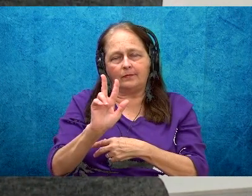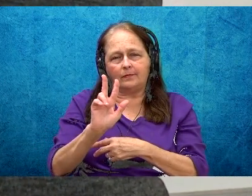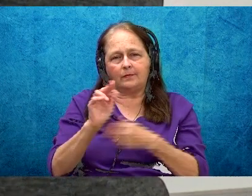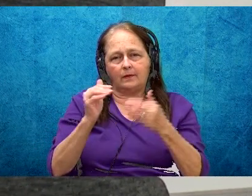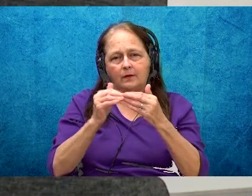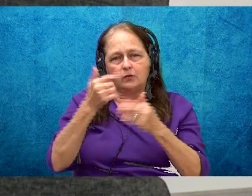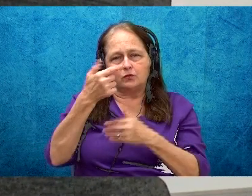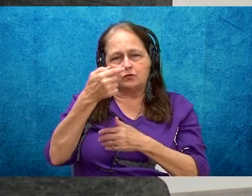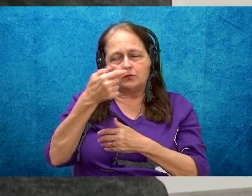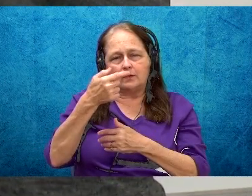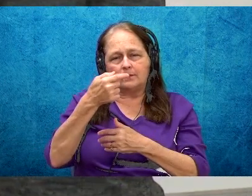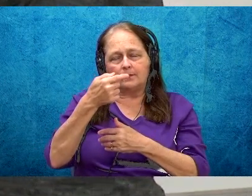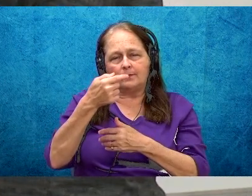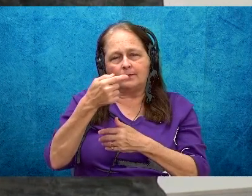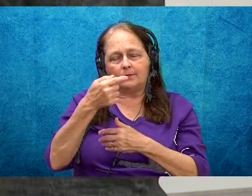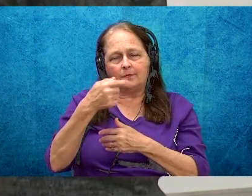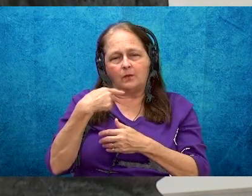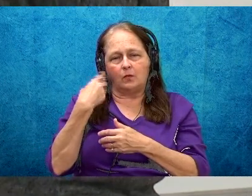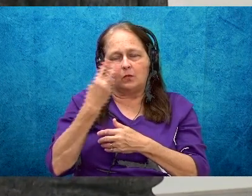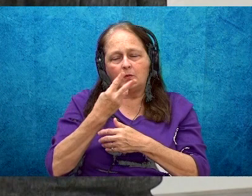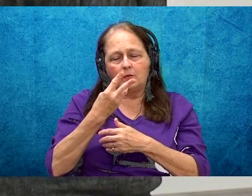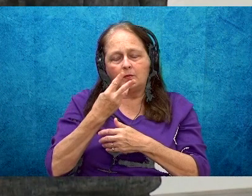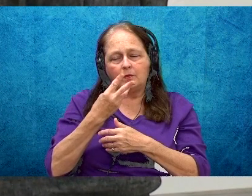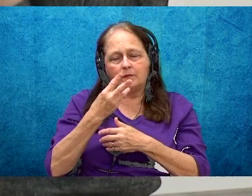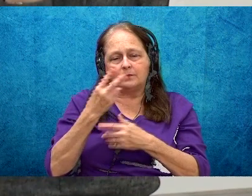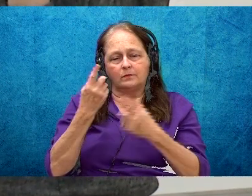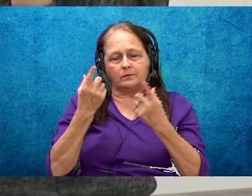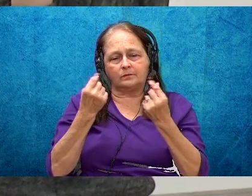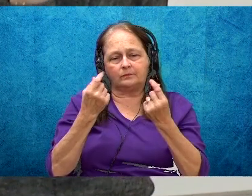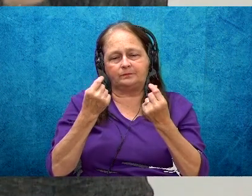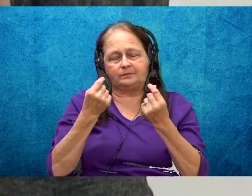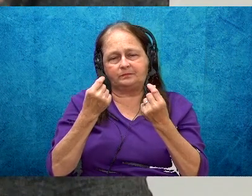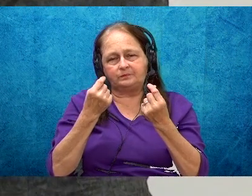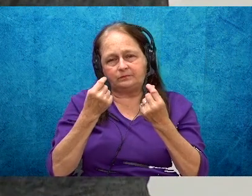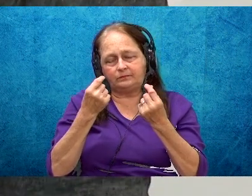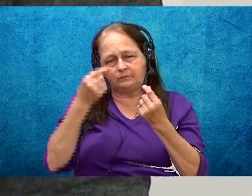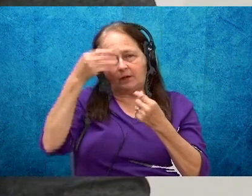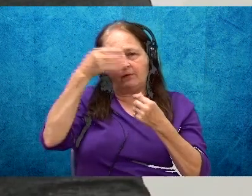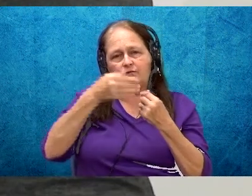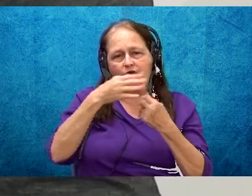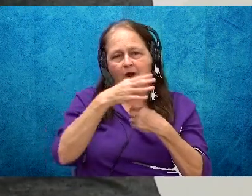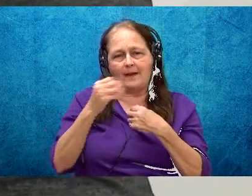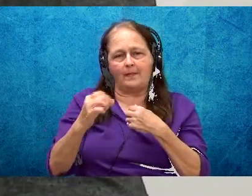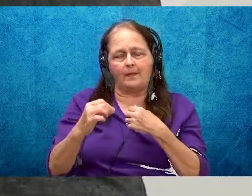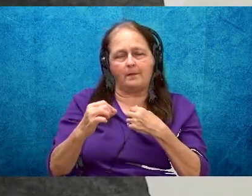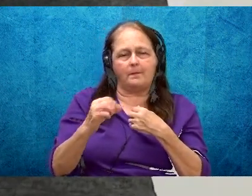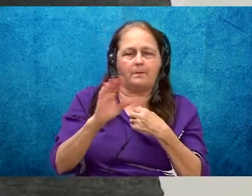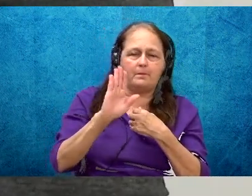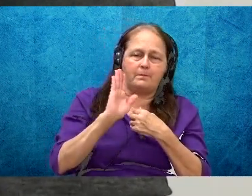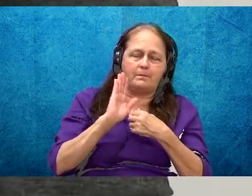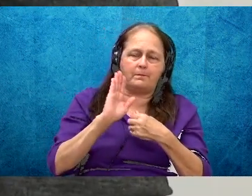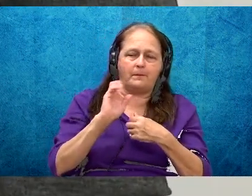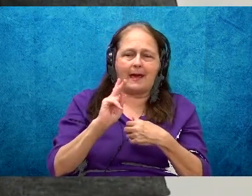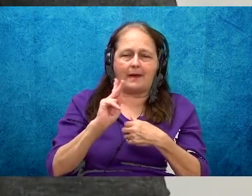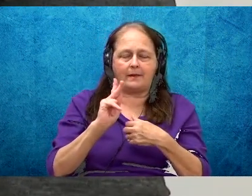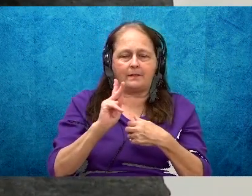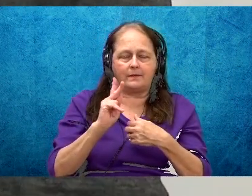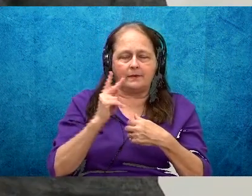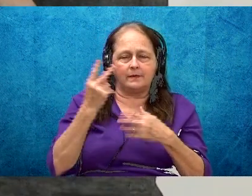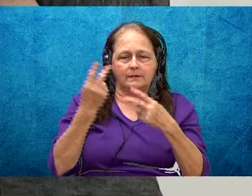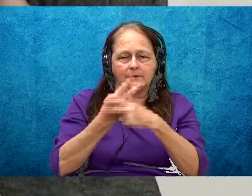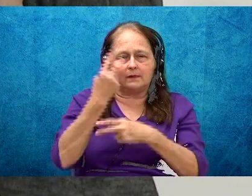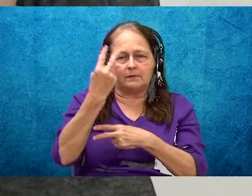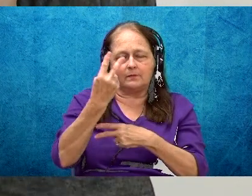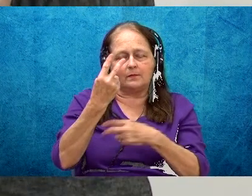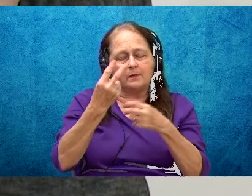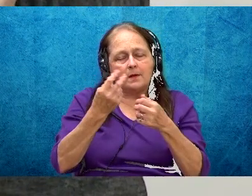equals 21, but remember, we've got to do the front and the back. So times 2.